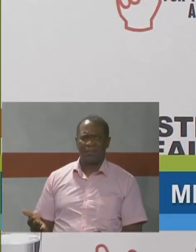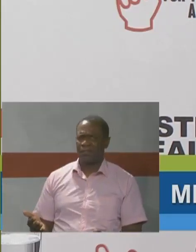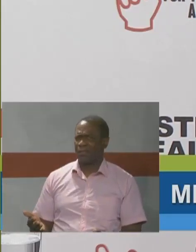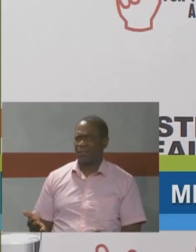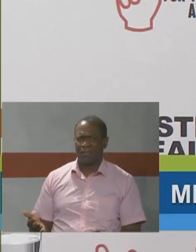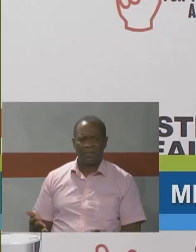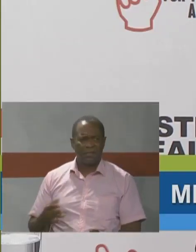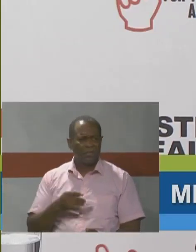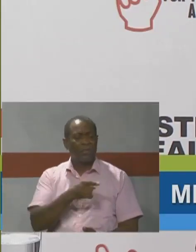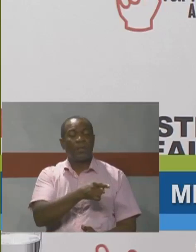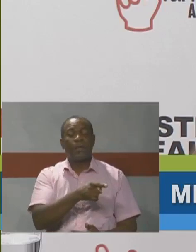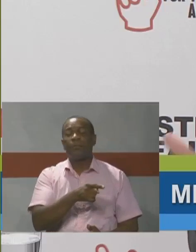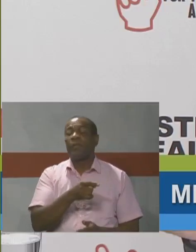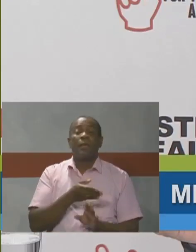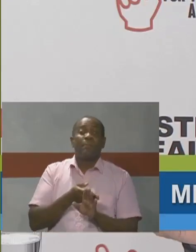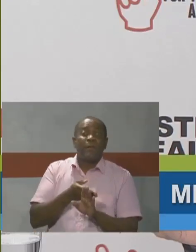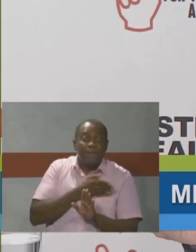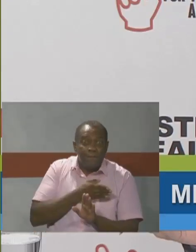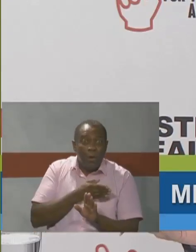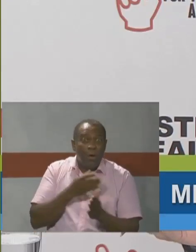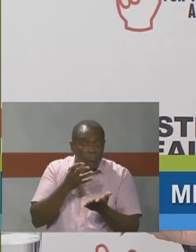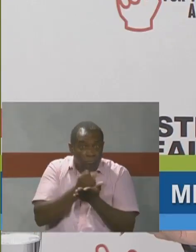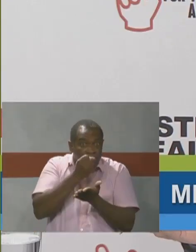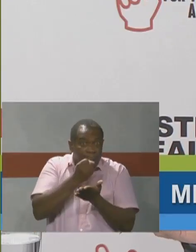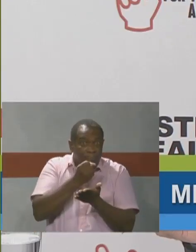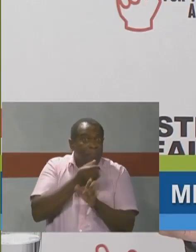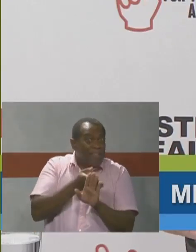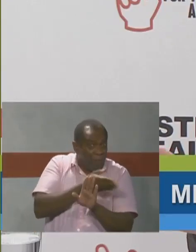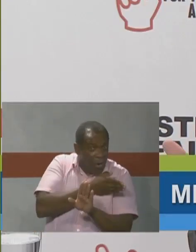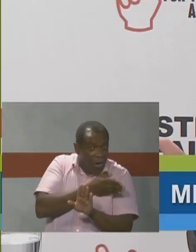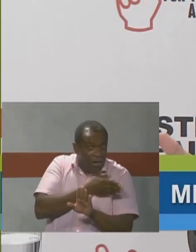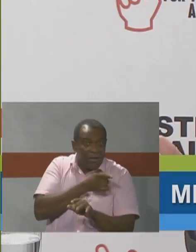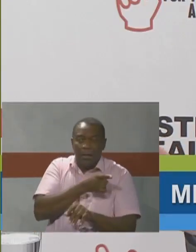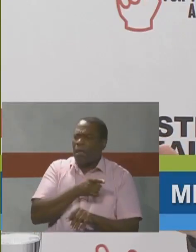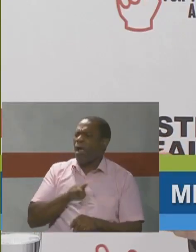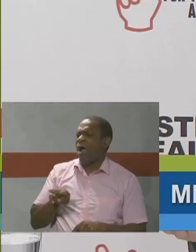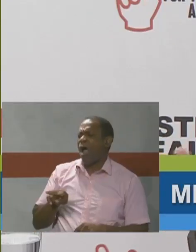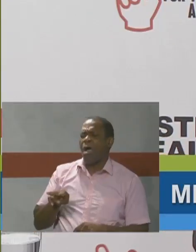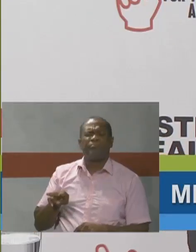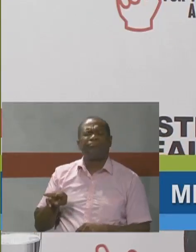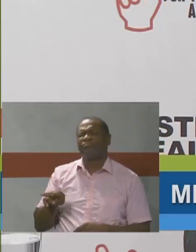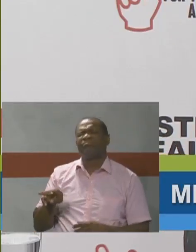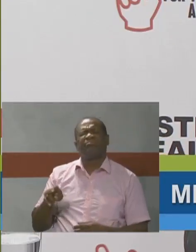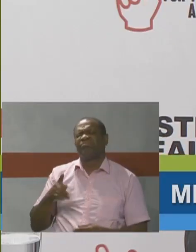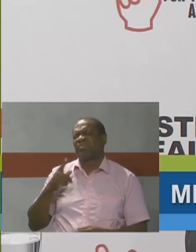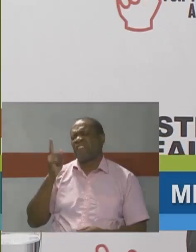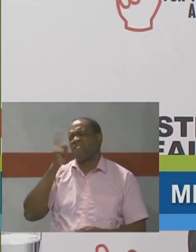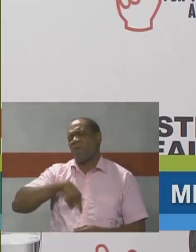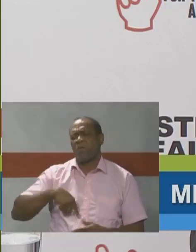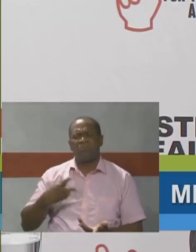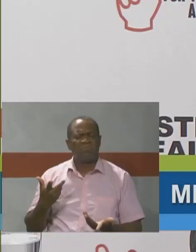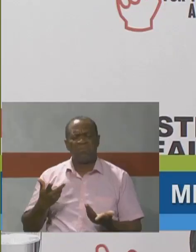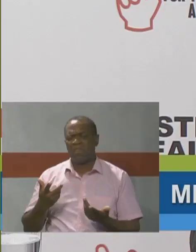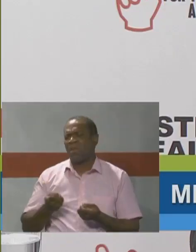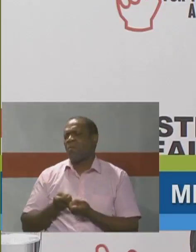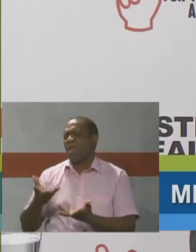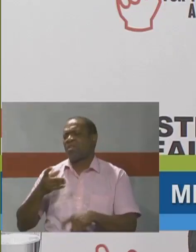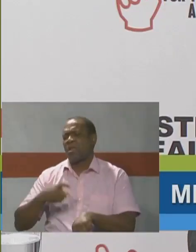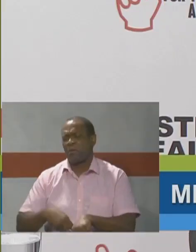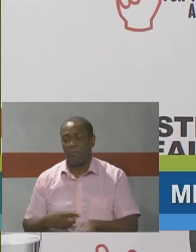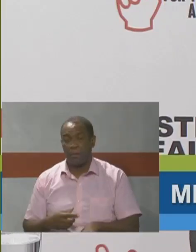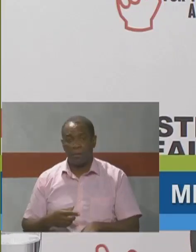sham report, on what basis, are they talking about now? I found the report was very